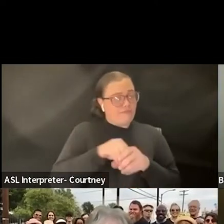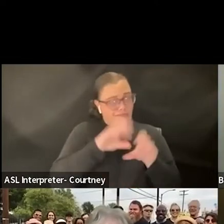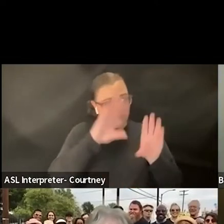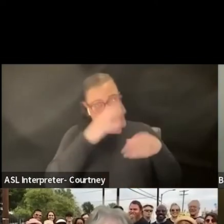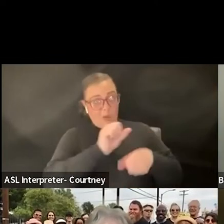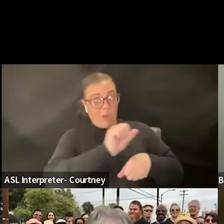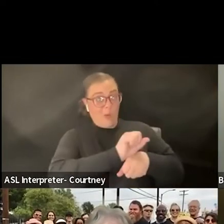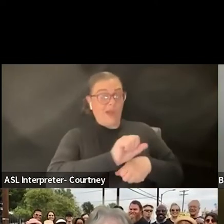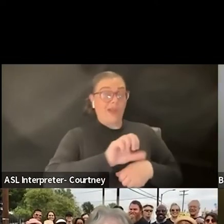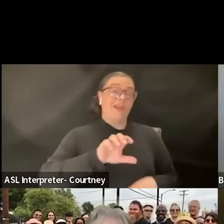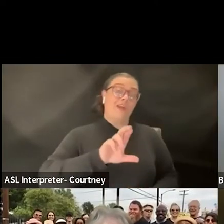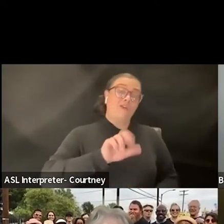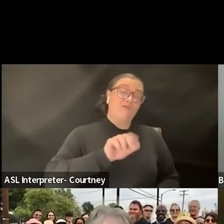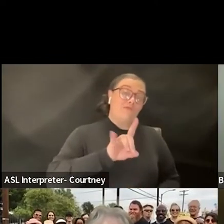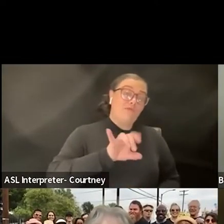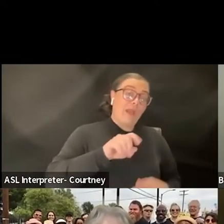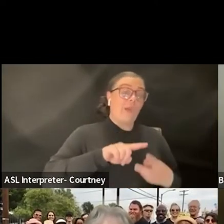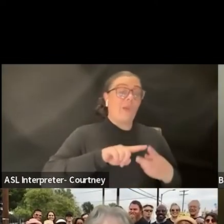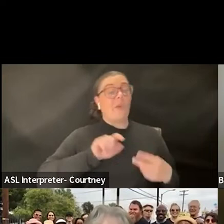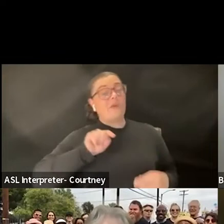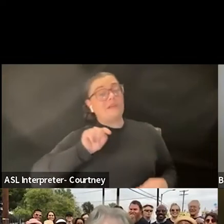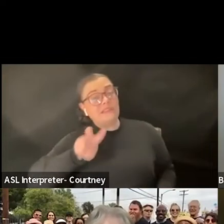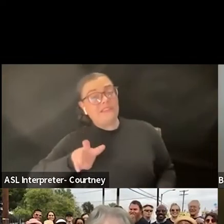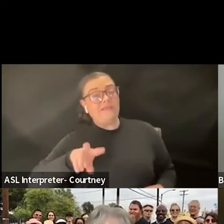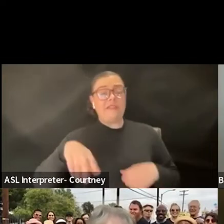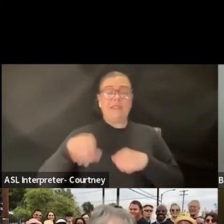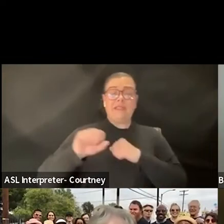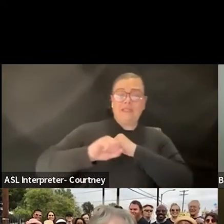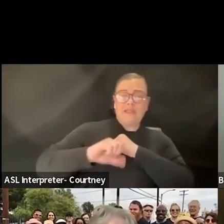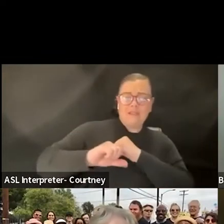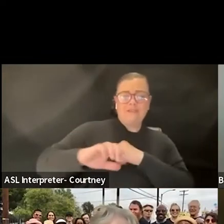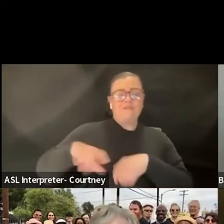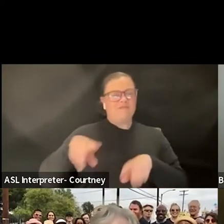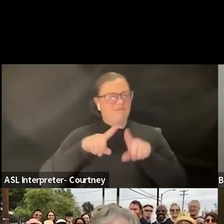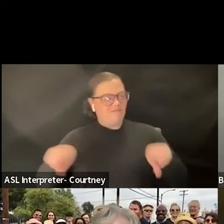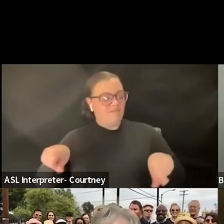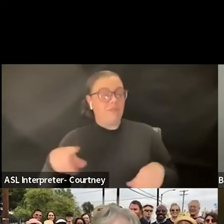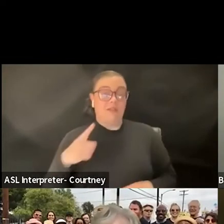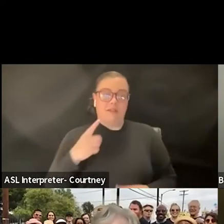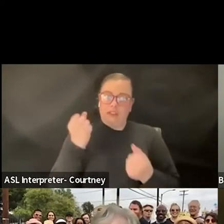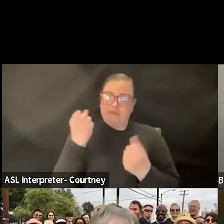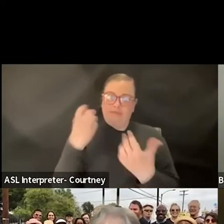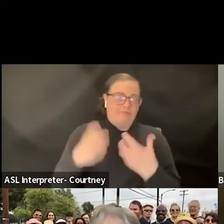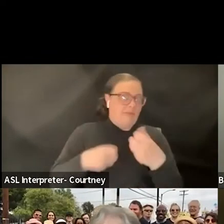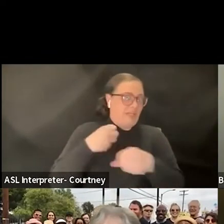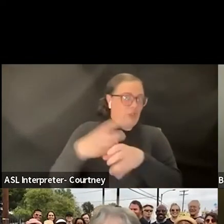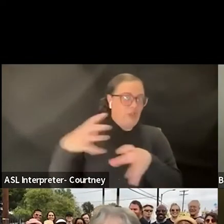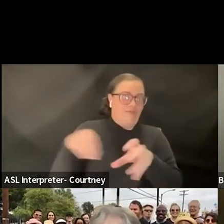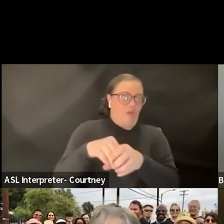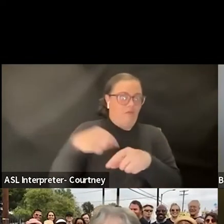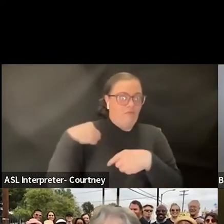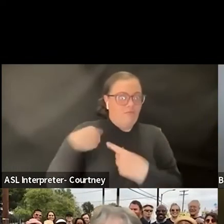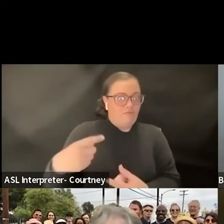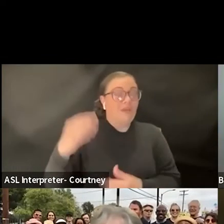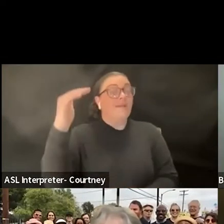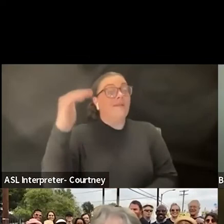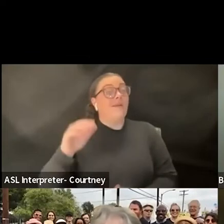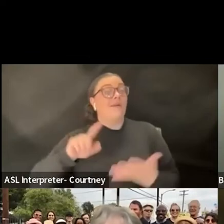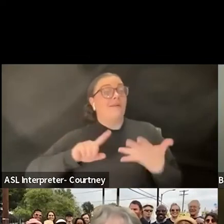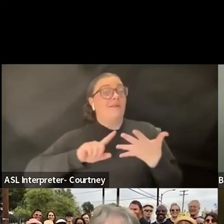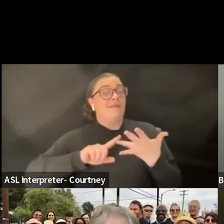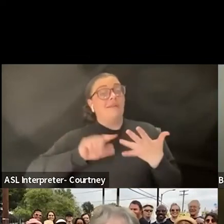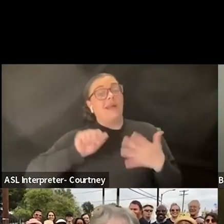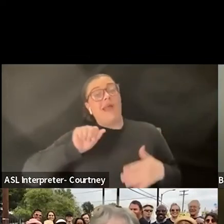She has spent decades in union service at the local and national level. Amy Keys is a versatile and accomplished